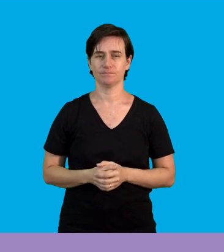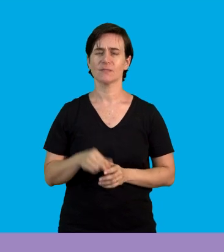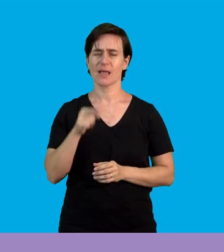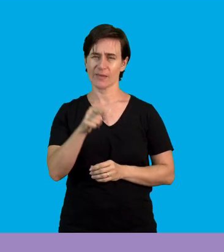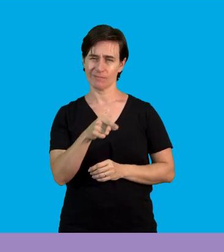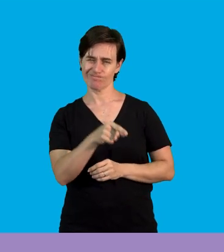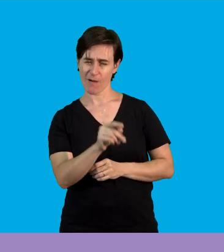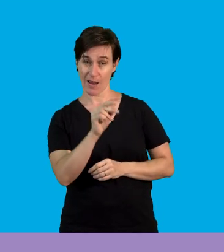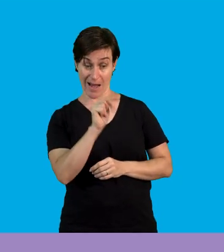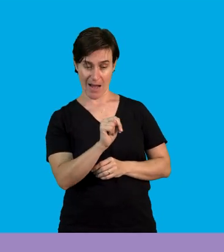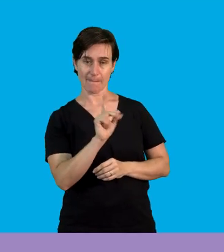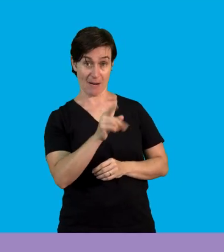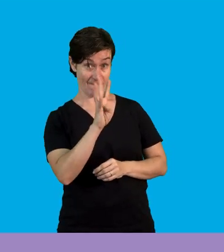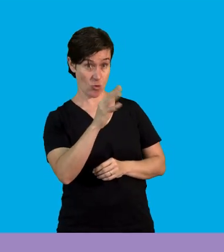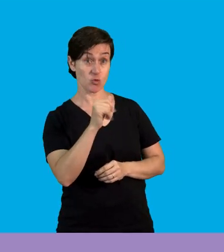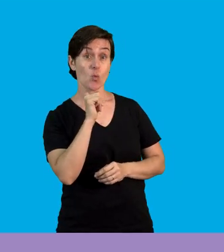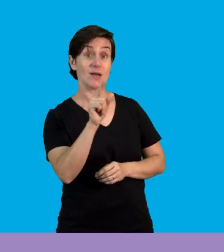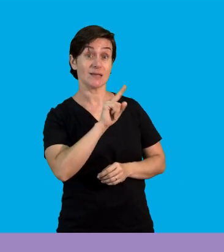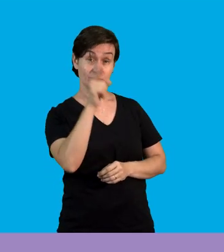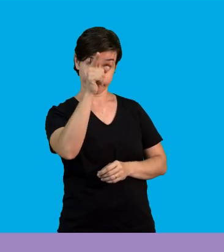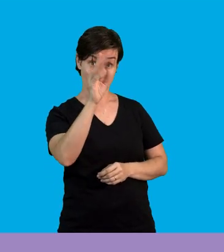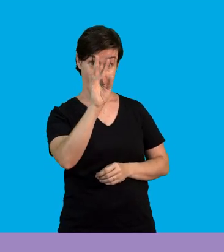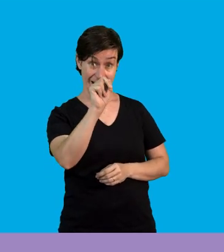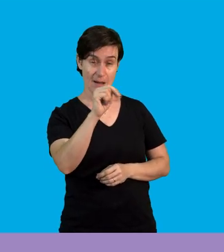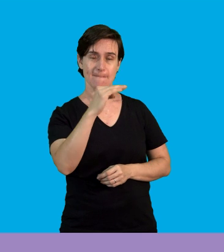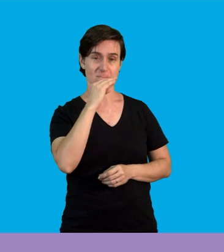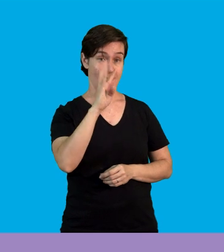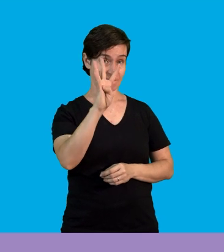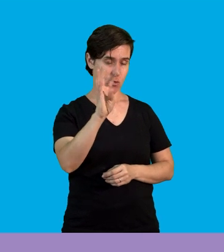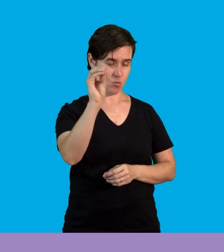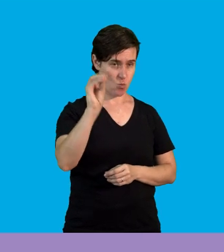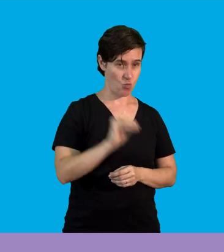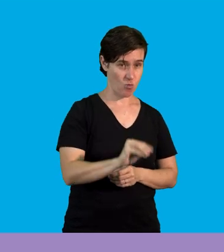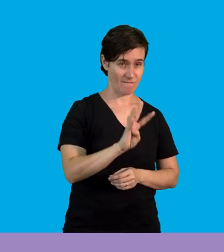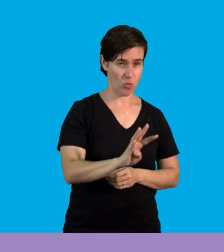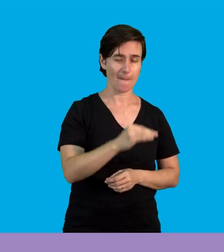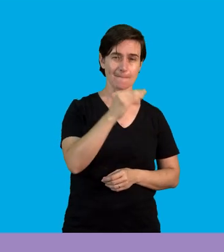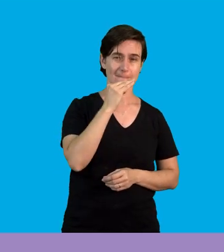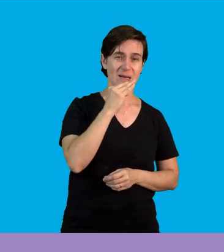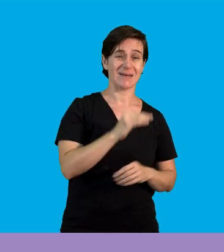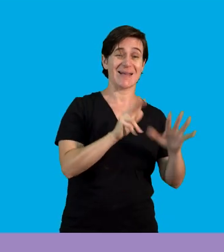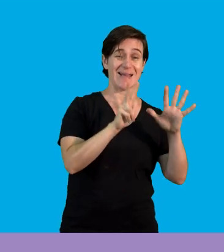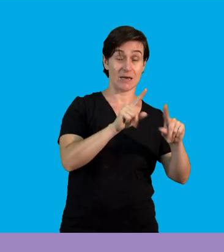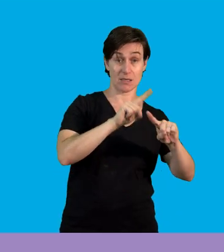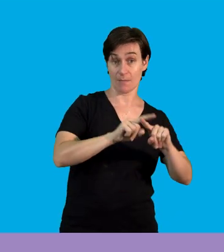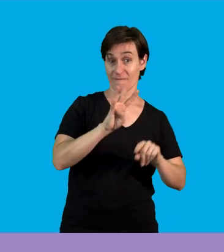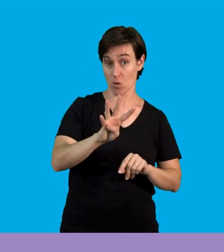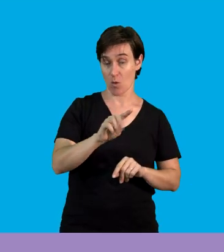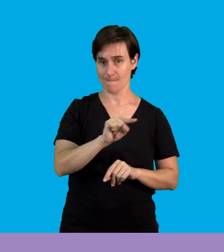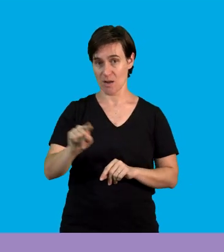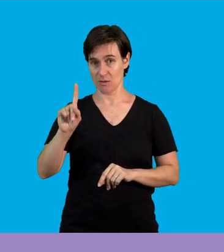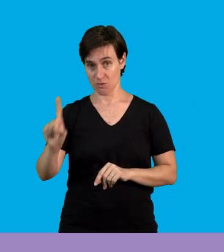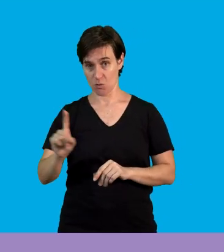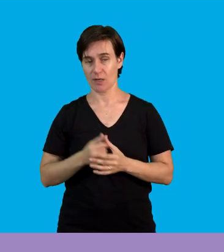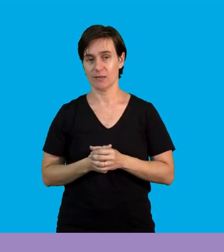And then you substitute 4, because they said the value of n is 4. So it would be 8 multiplied by